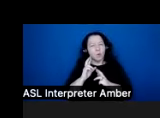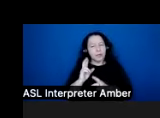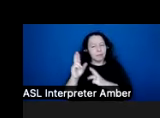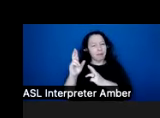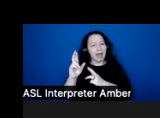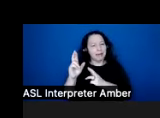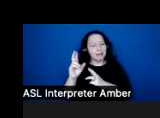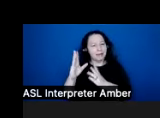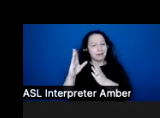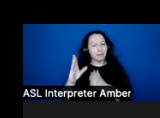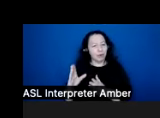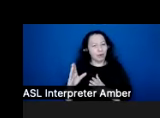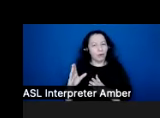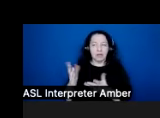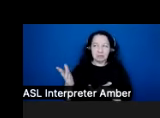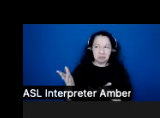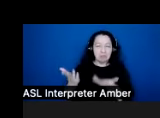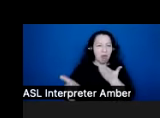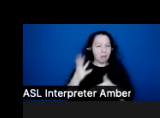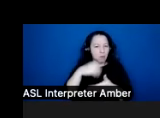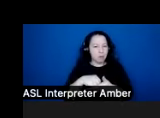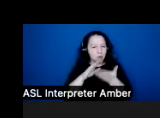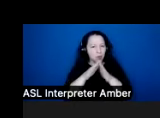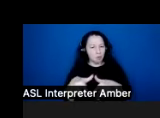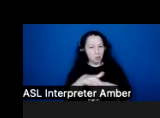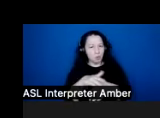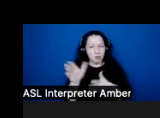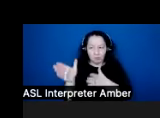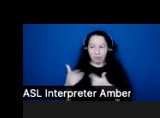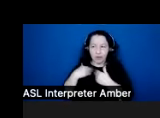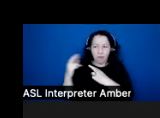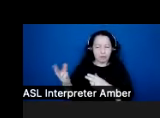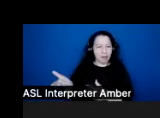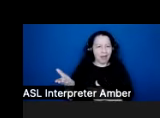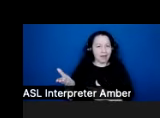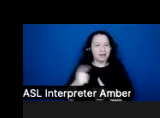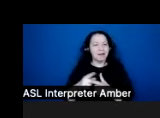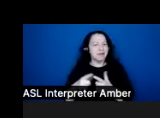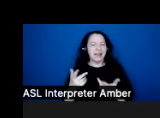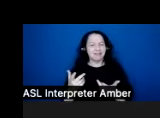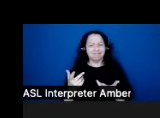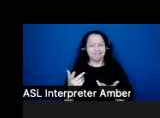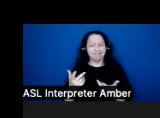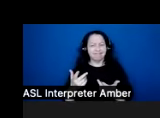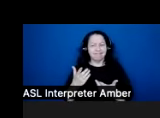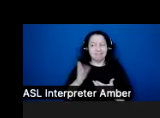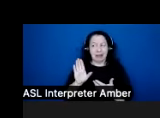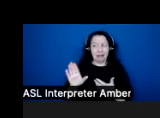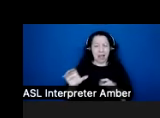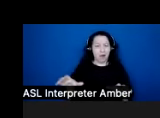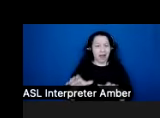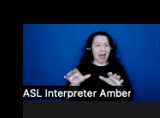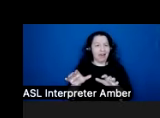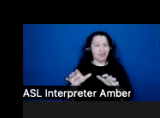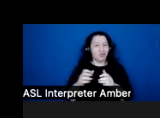like position maybe within the community, but then you know, some of the actions of folks